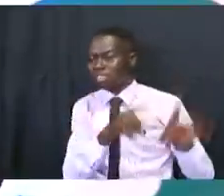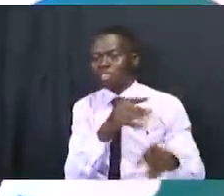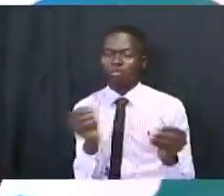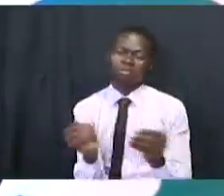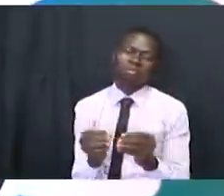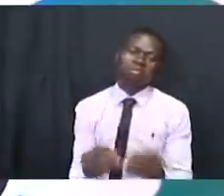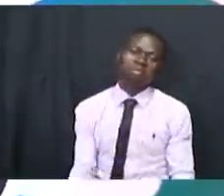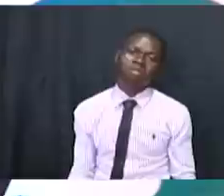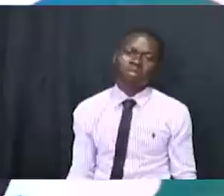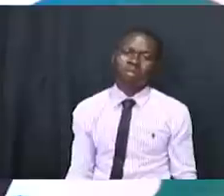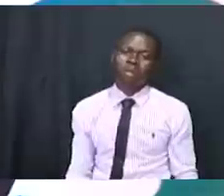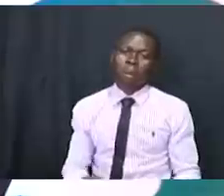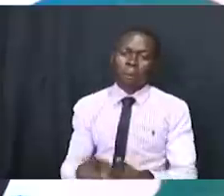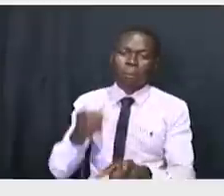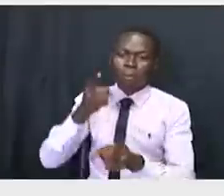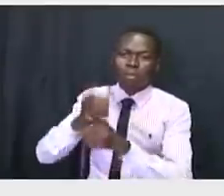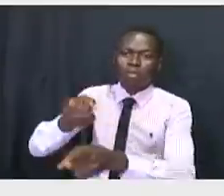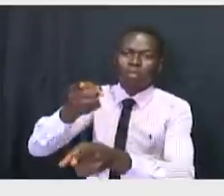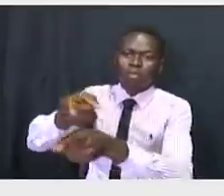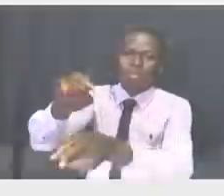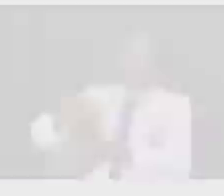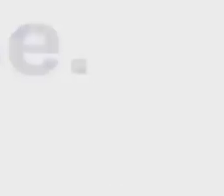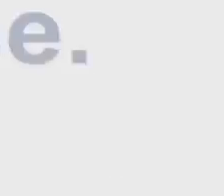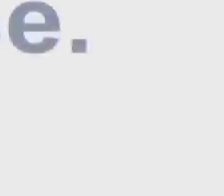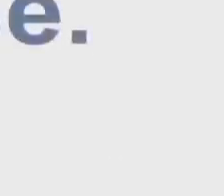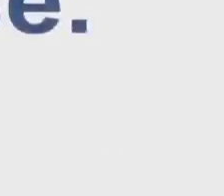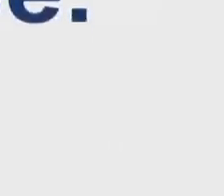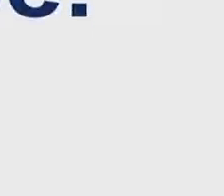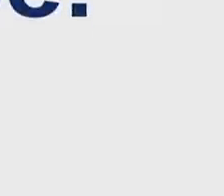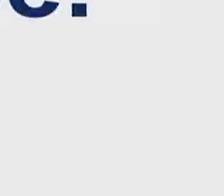is consistently stay the course.